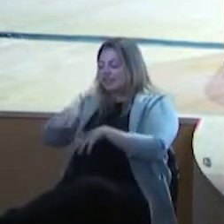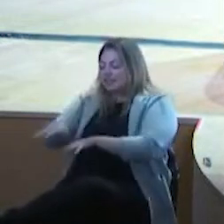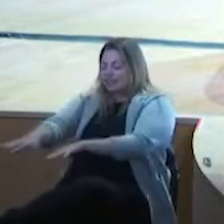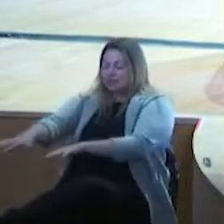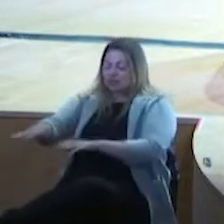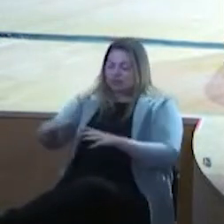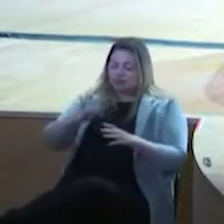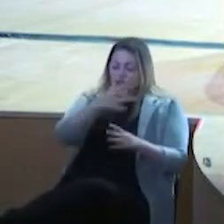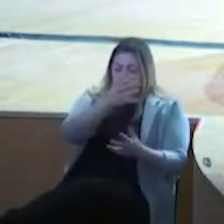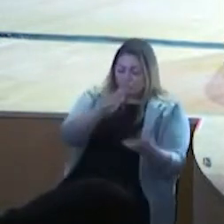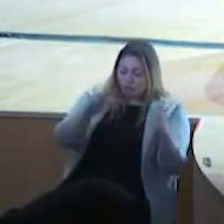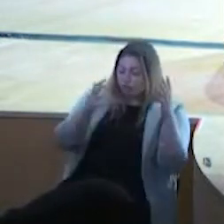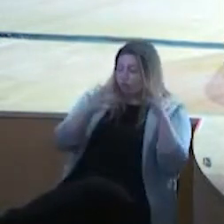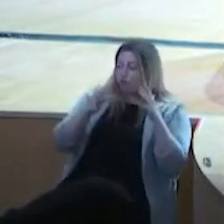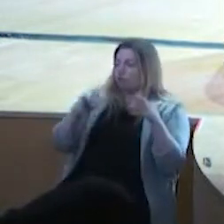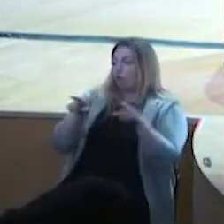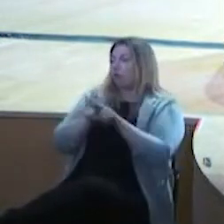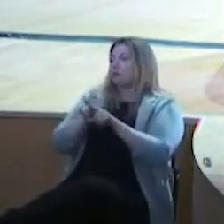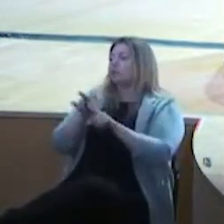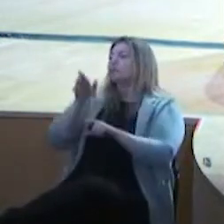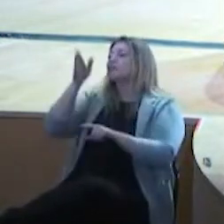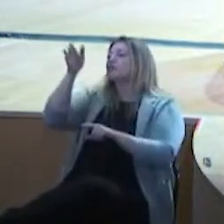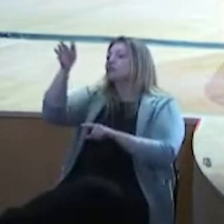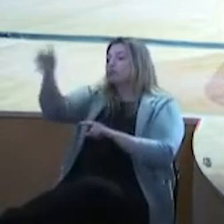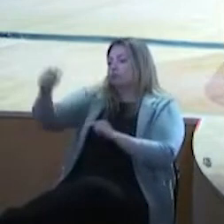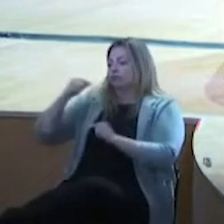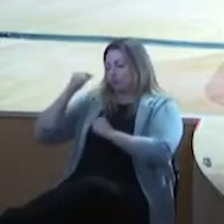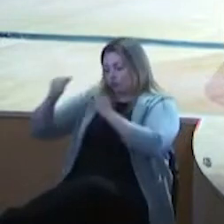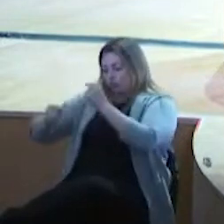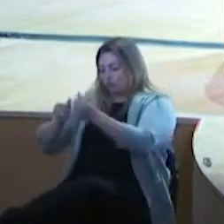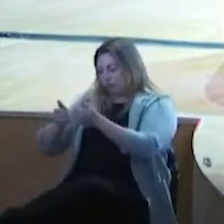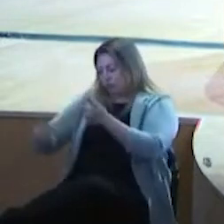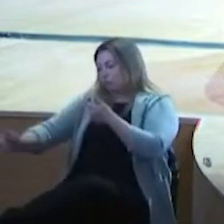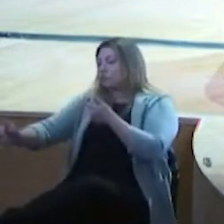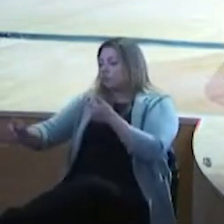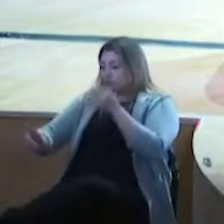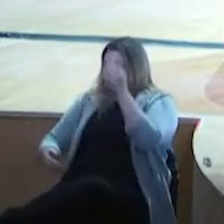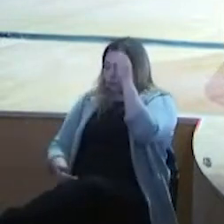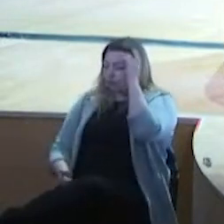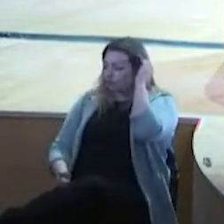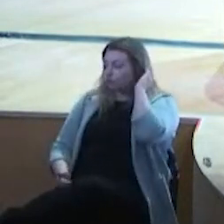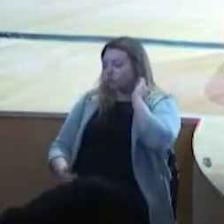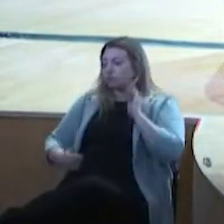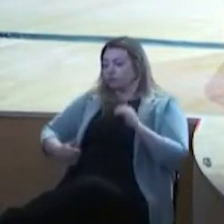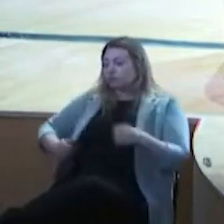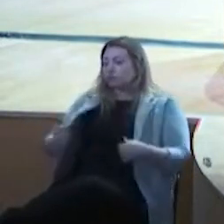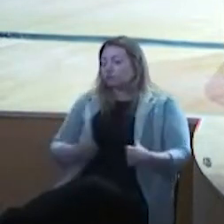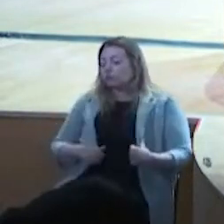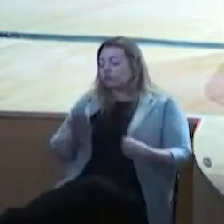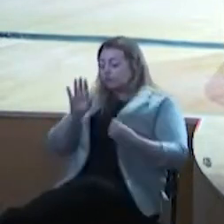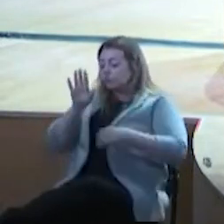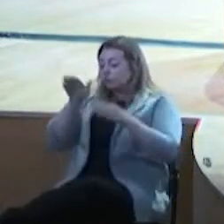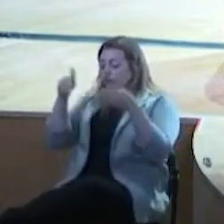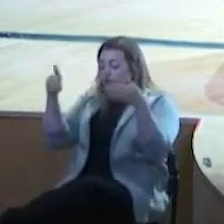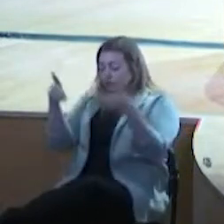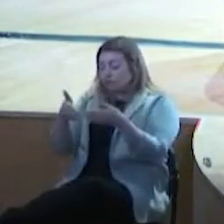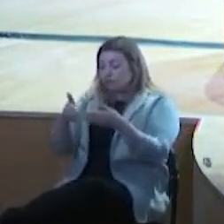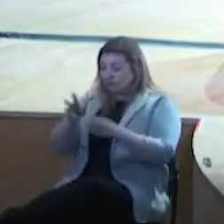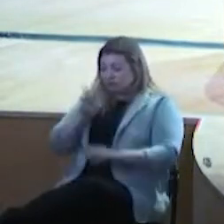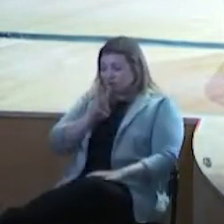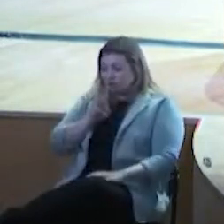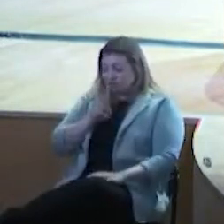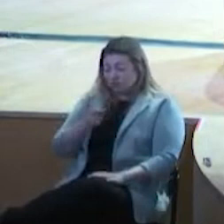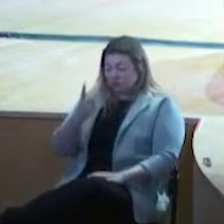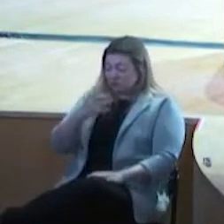also the generations that are yet to come. And with a focus on water, one of my